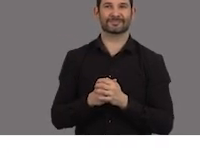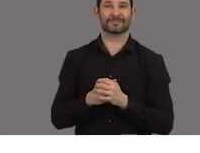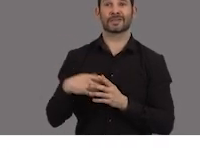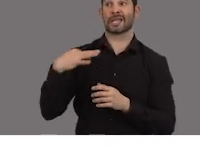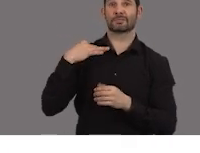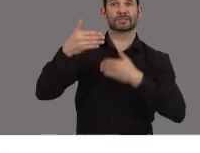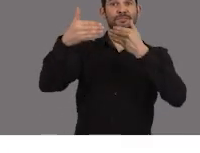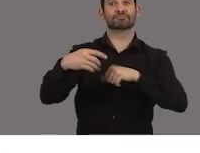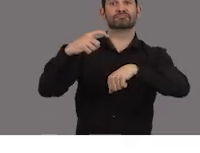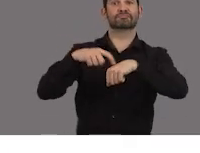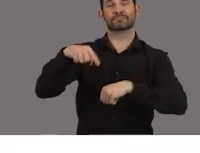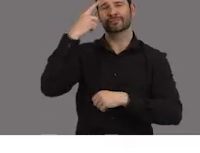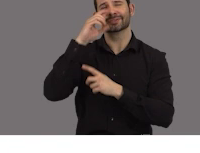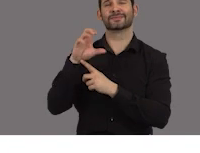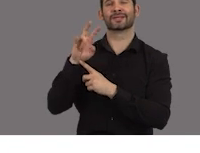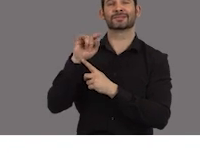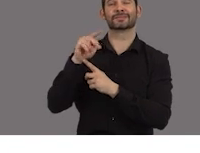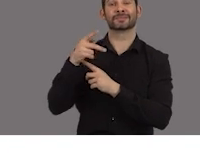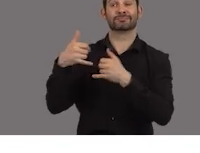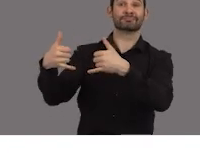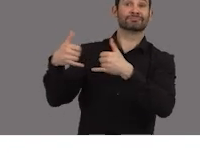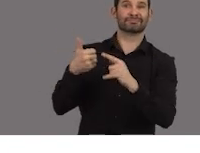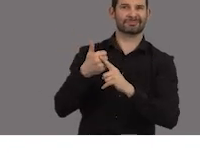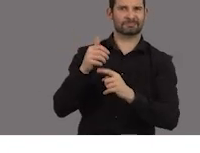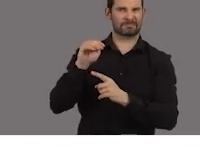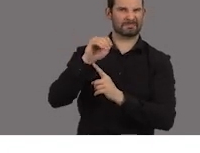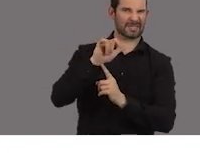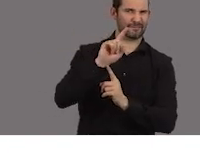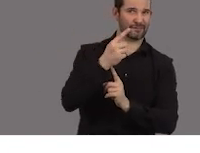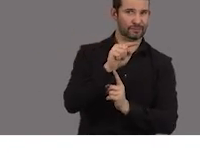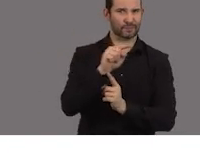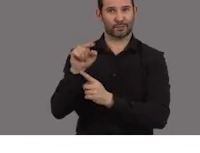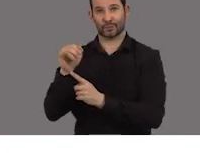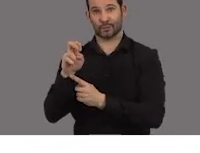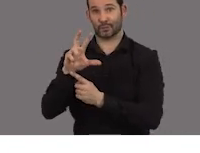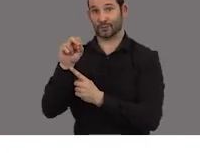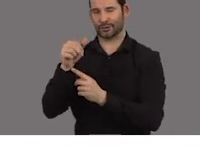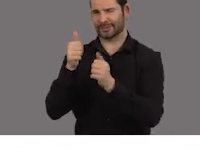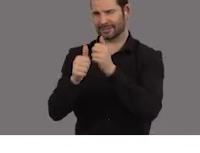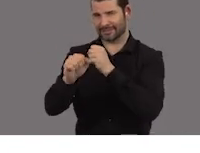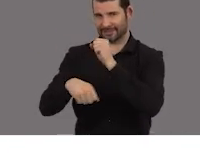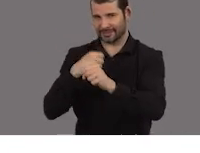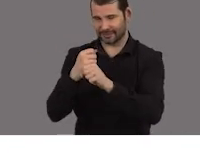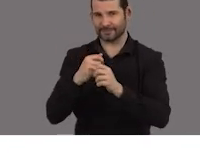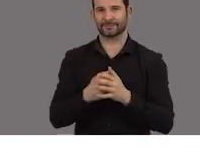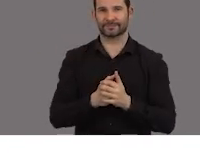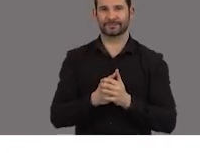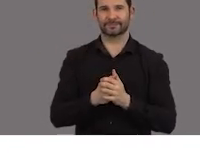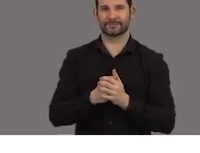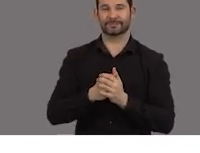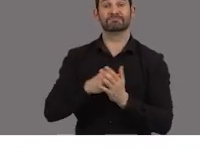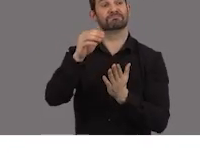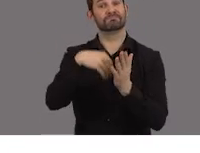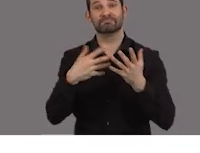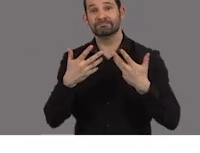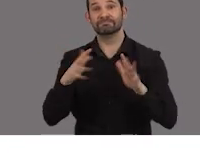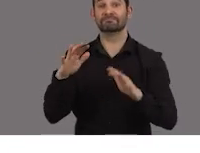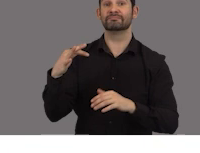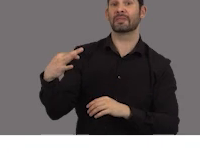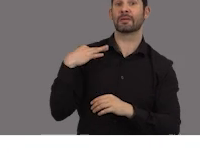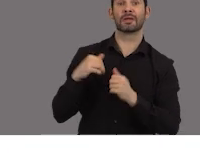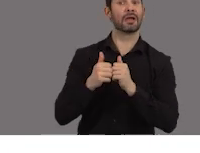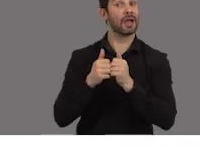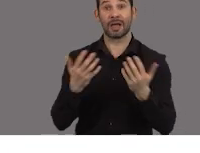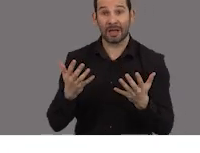The application period for the CVITP grant is from May 1st to June 30th each year.